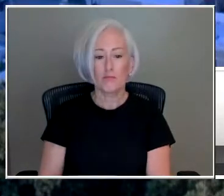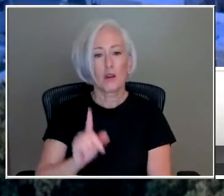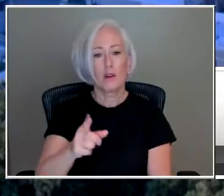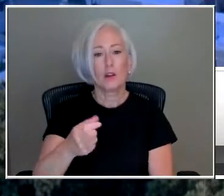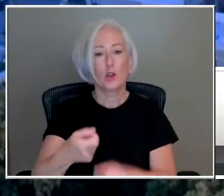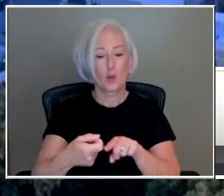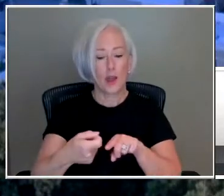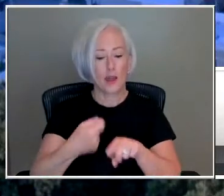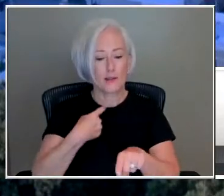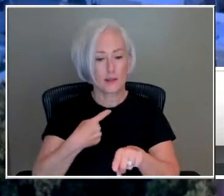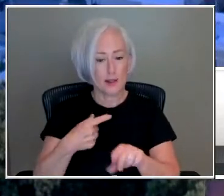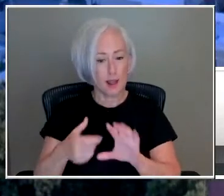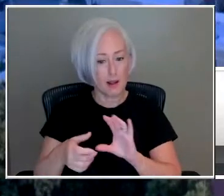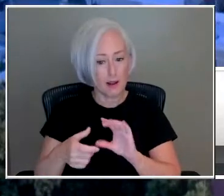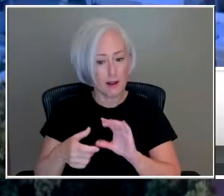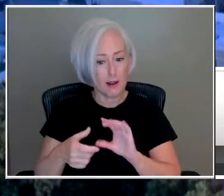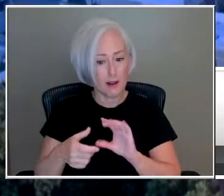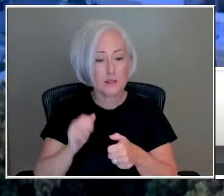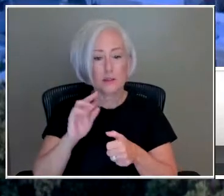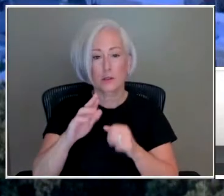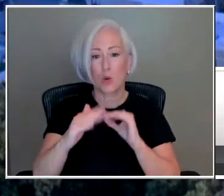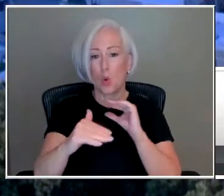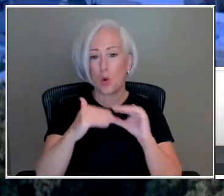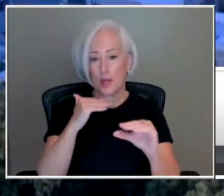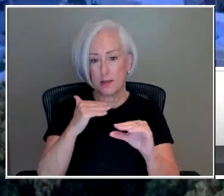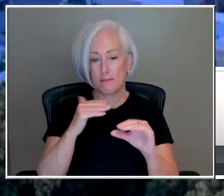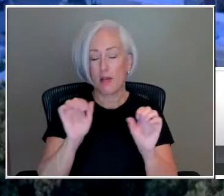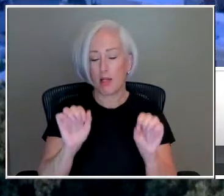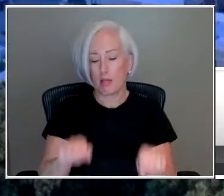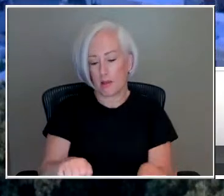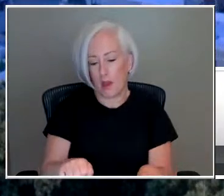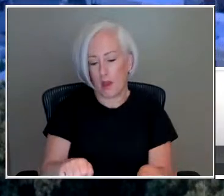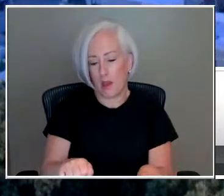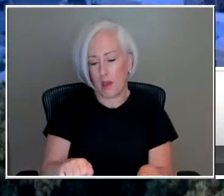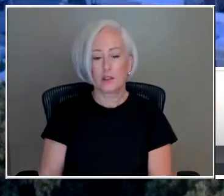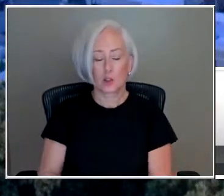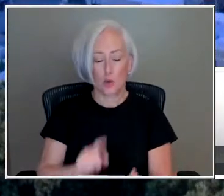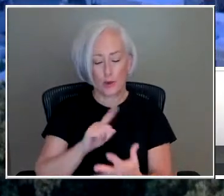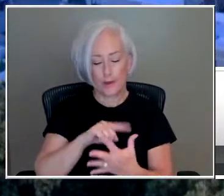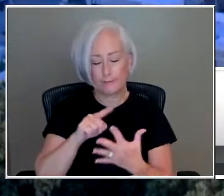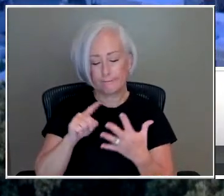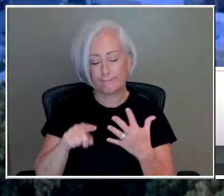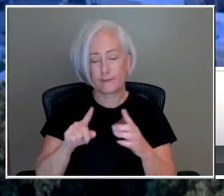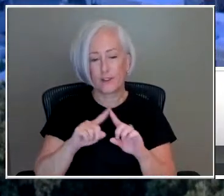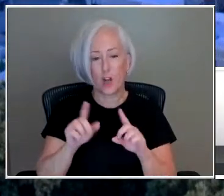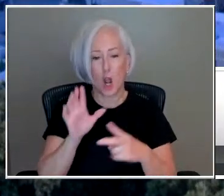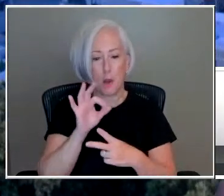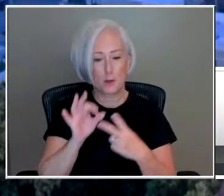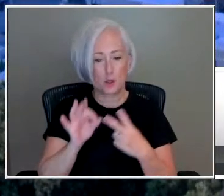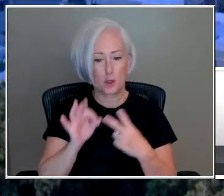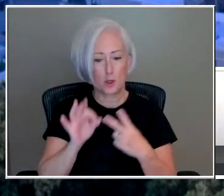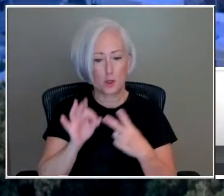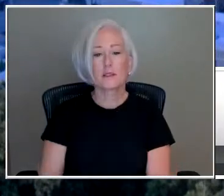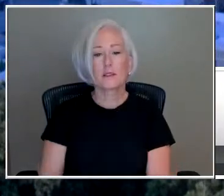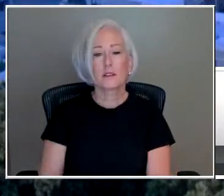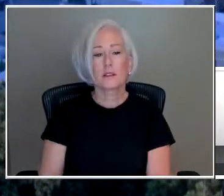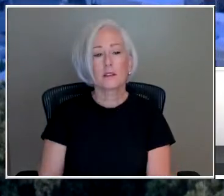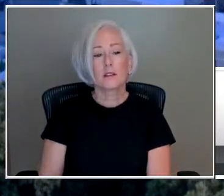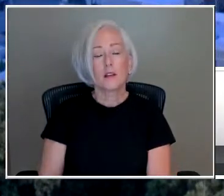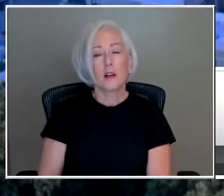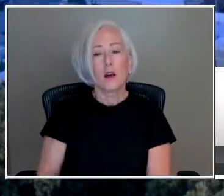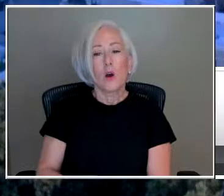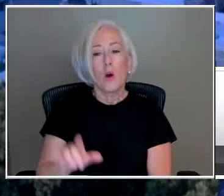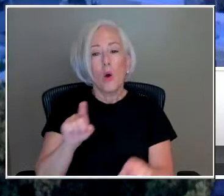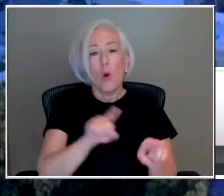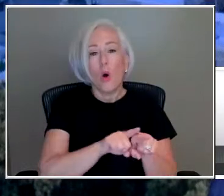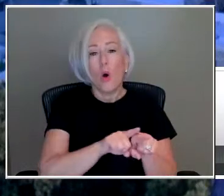or through email. So there's those different ways. And then on kind of the daily basis, ongoing, if you're going